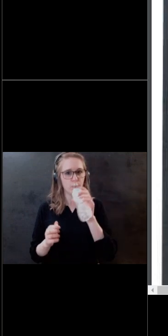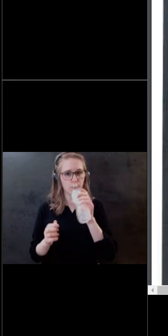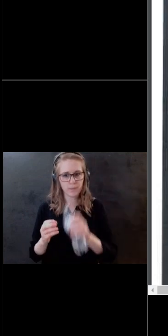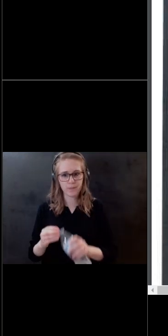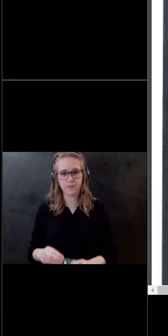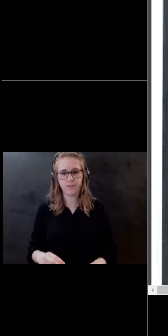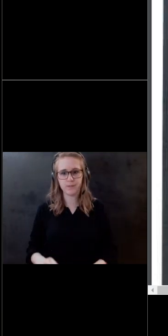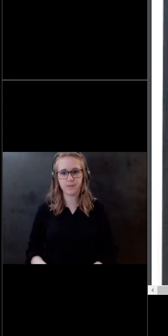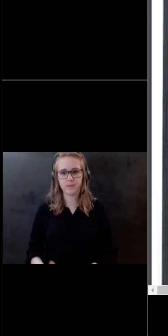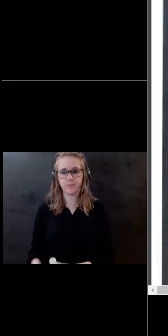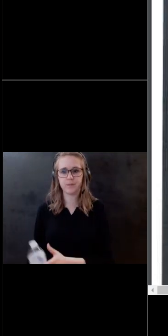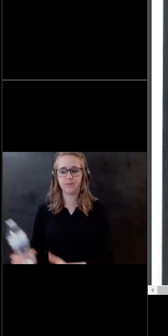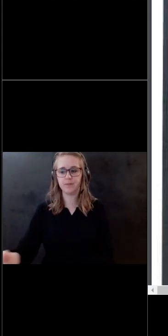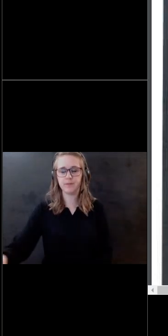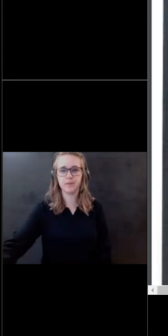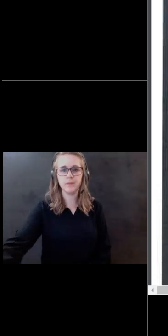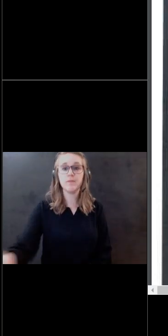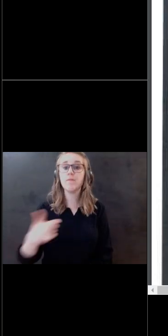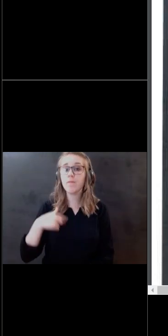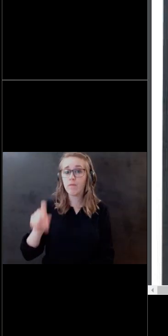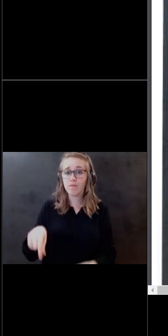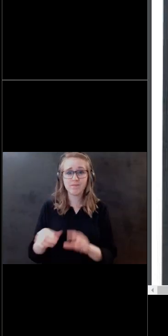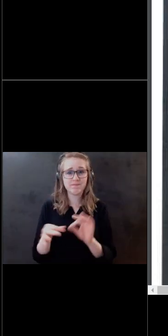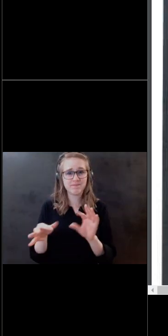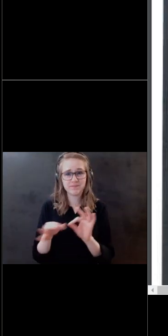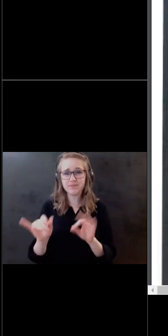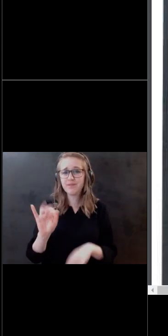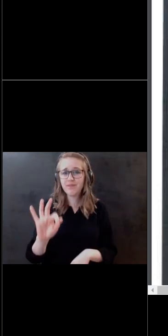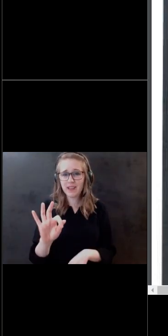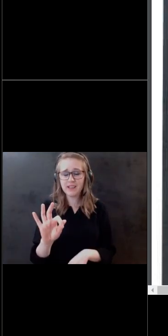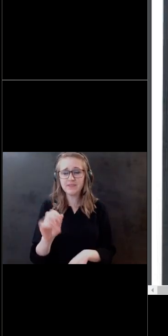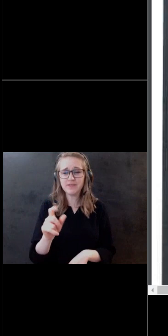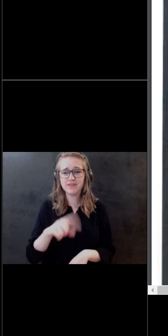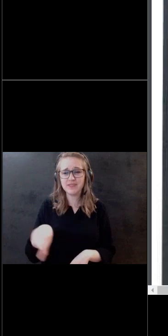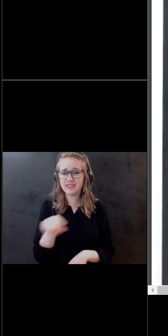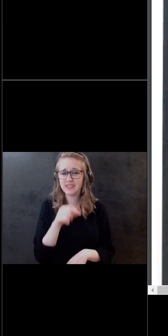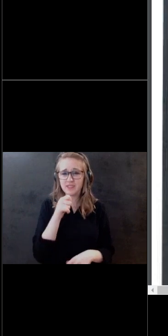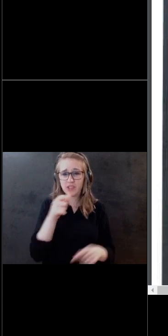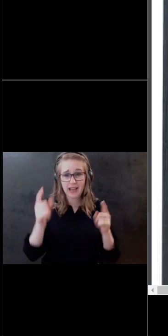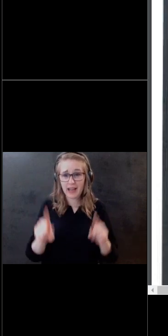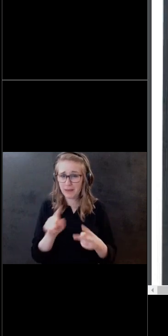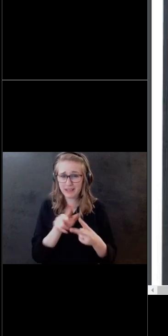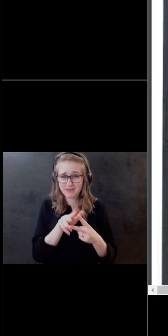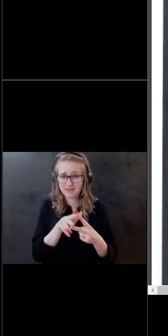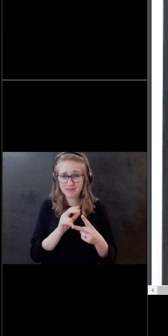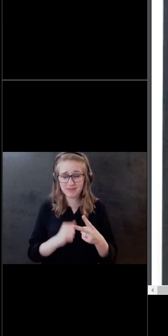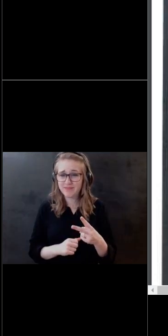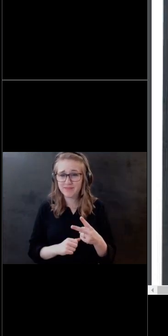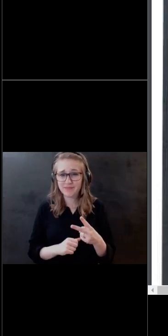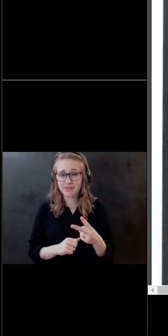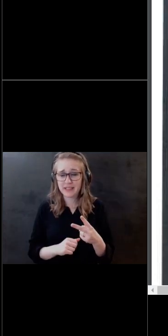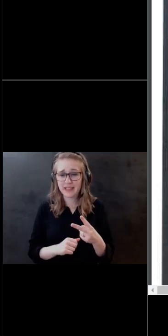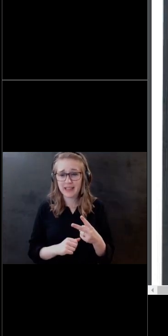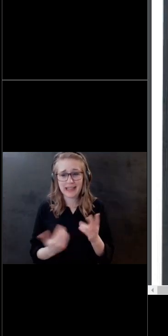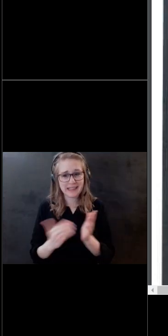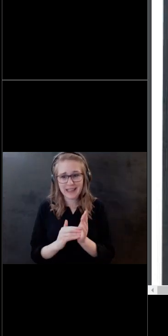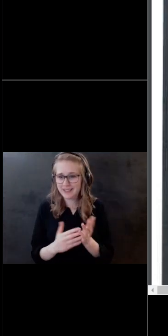Okay. And I have to say, I mean, if these things don't happen, you know,